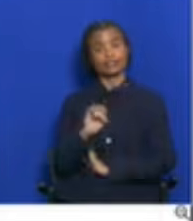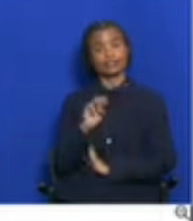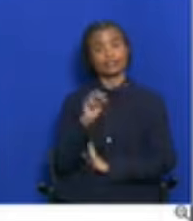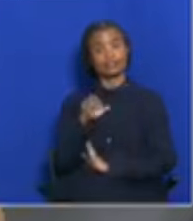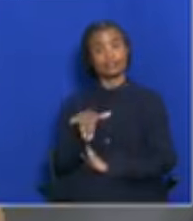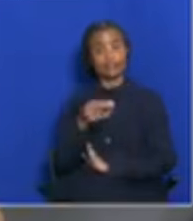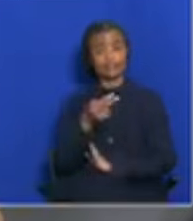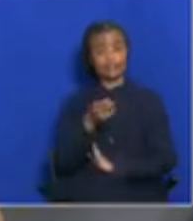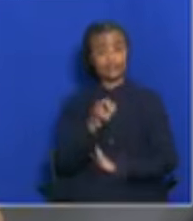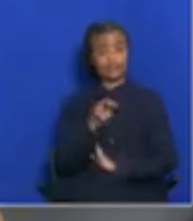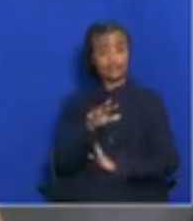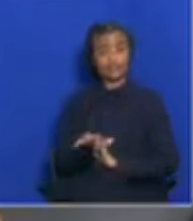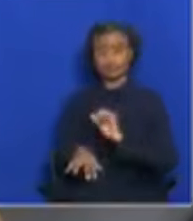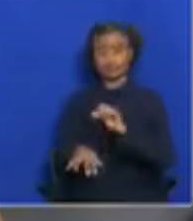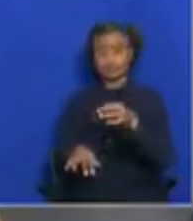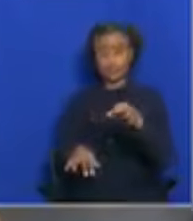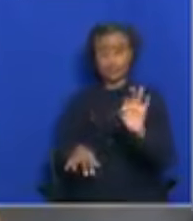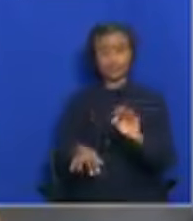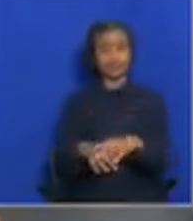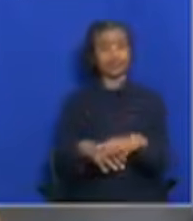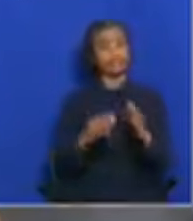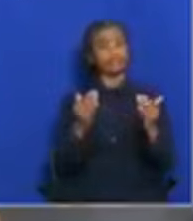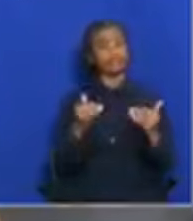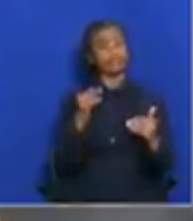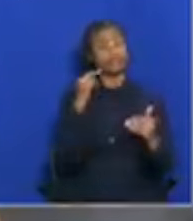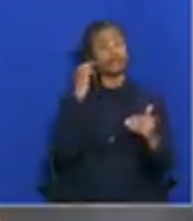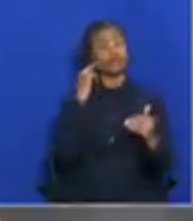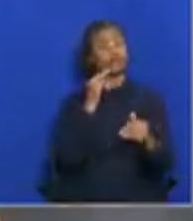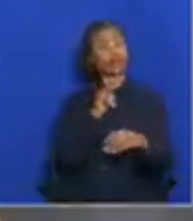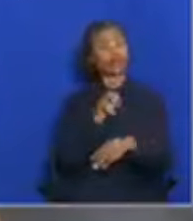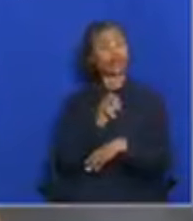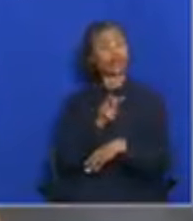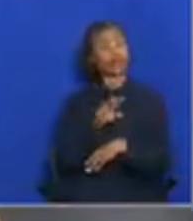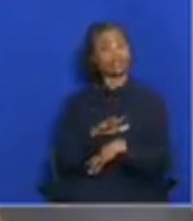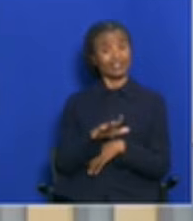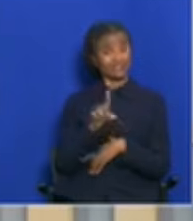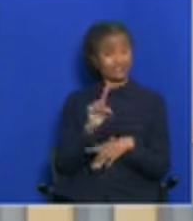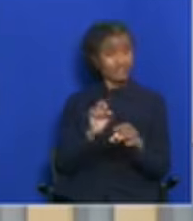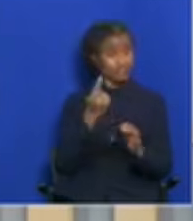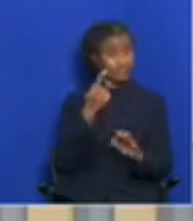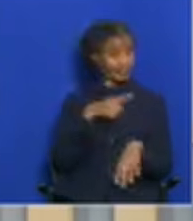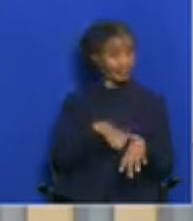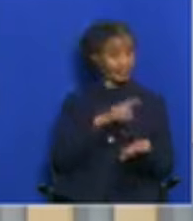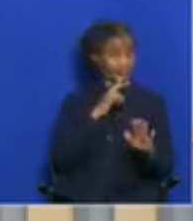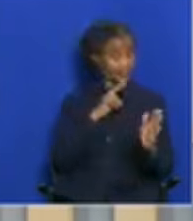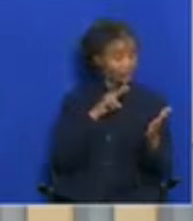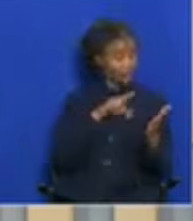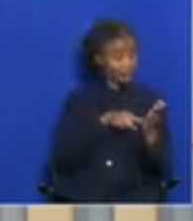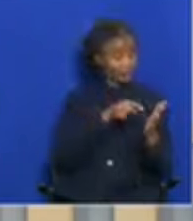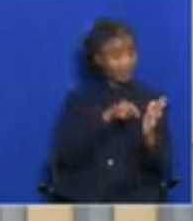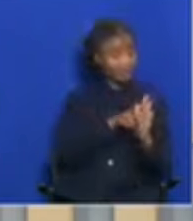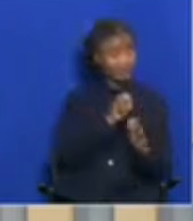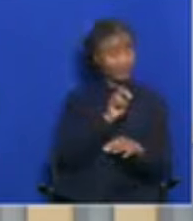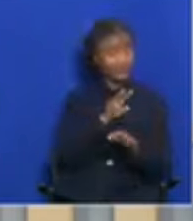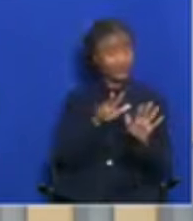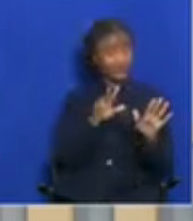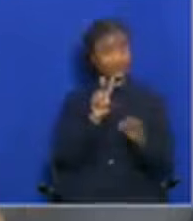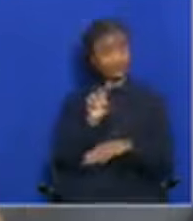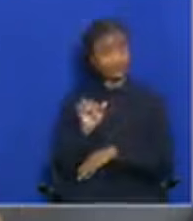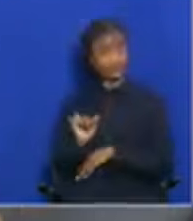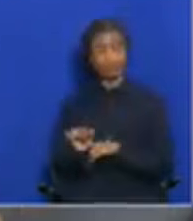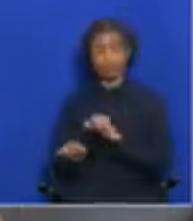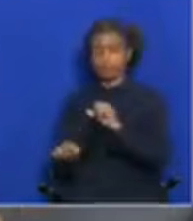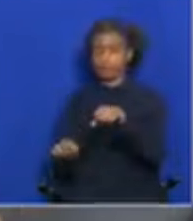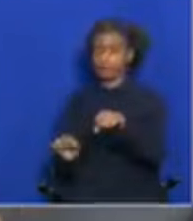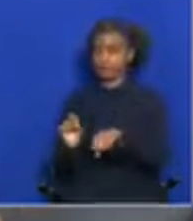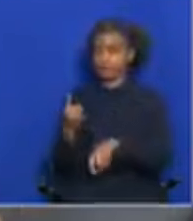was November 2025 the first time that you saw this 28(2)A? Yes, it was the first time that it was emailed to us. If you look